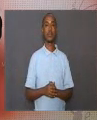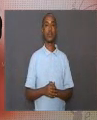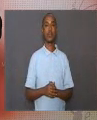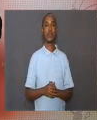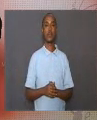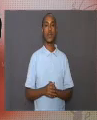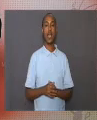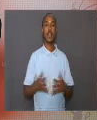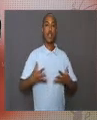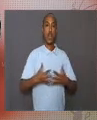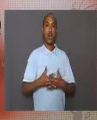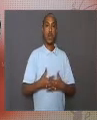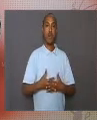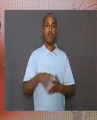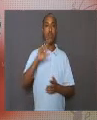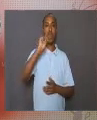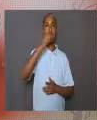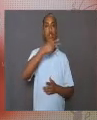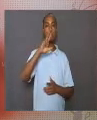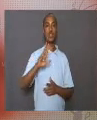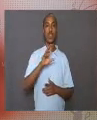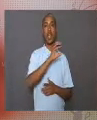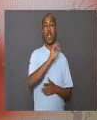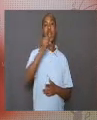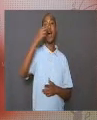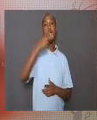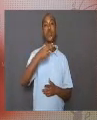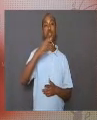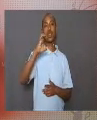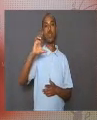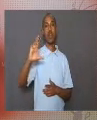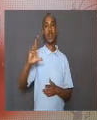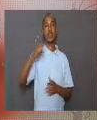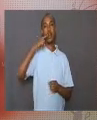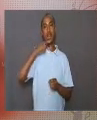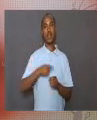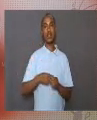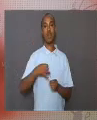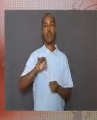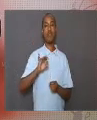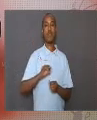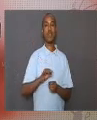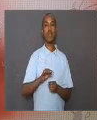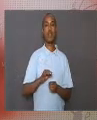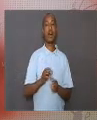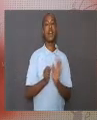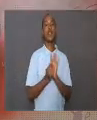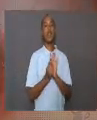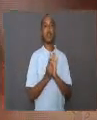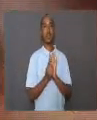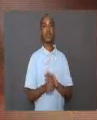The union of ammonia and hydrogen chloride gas offers an